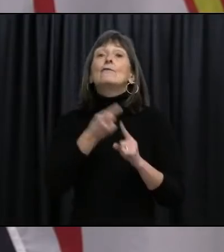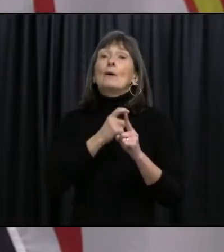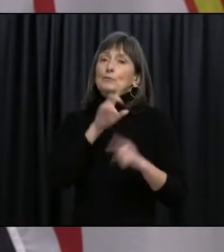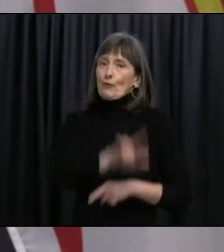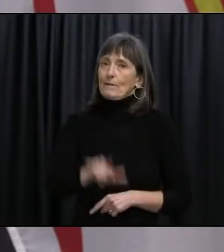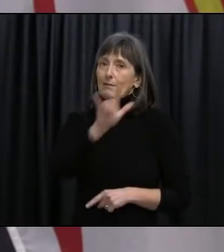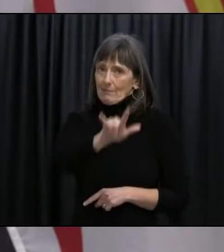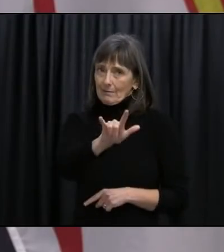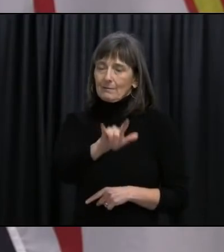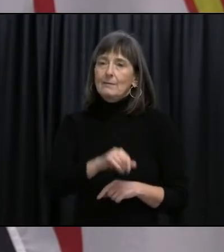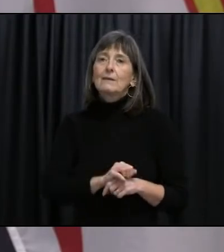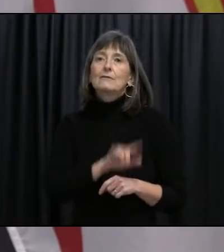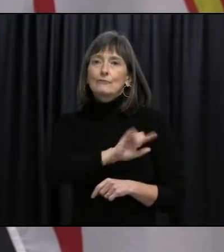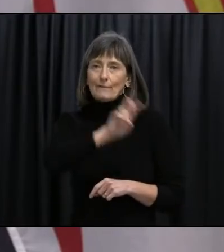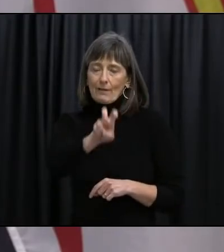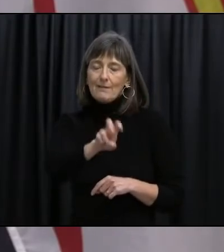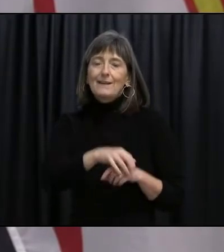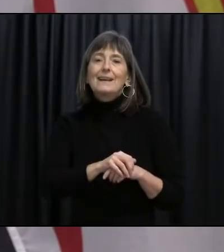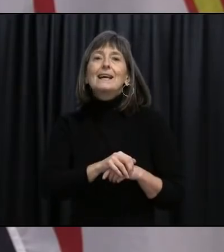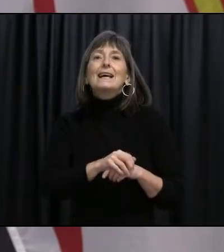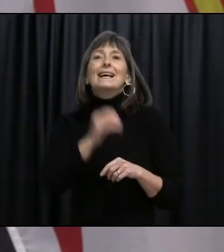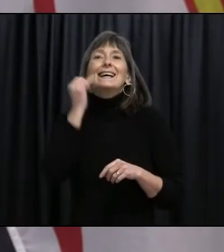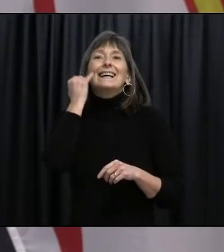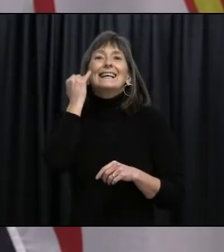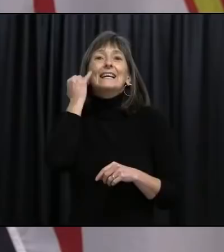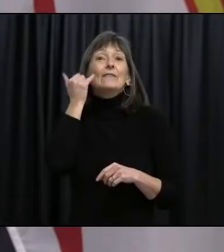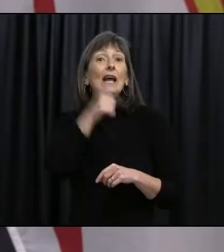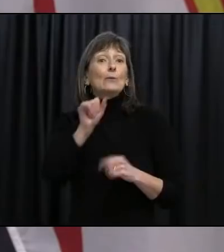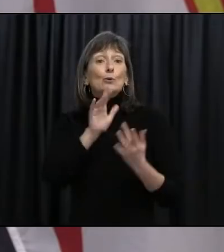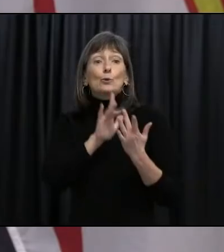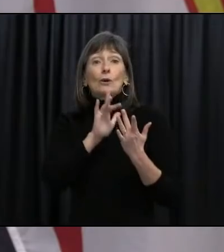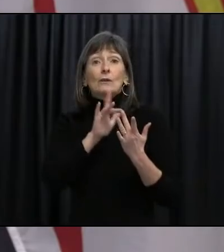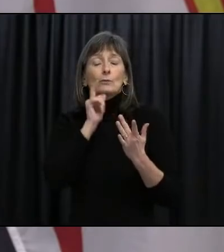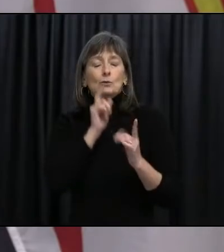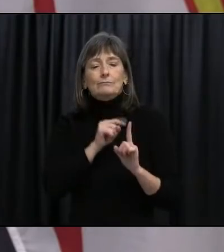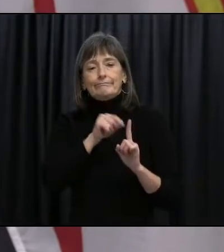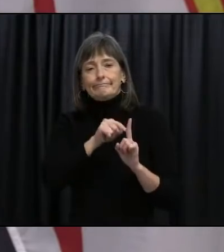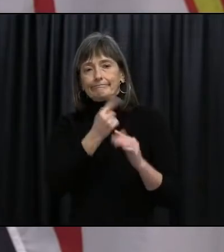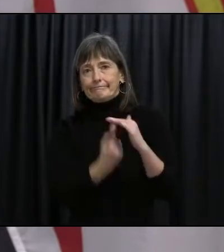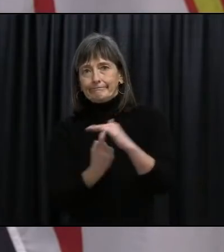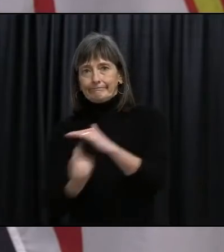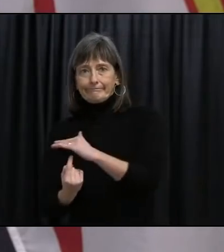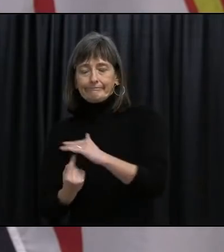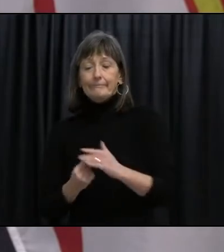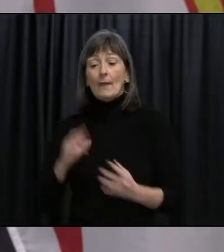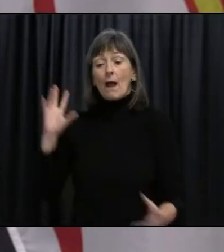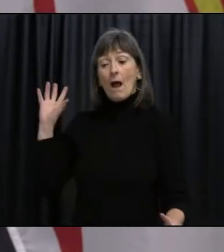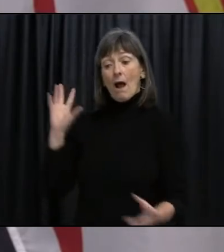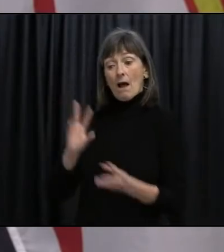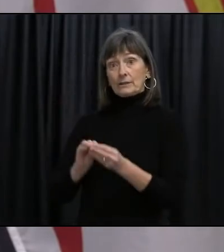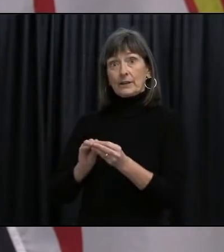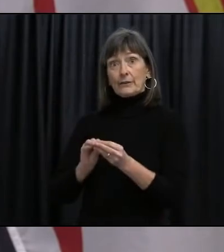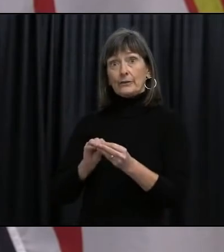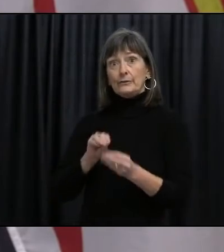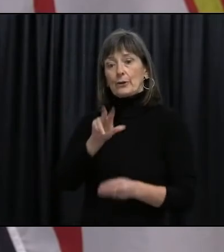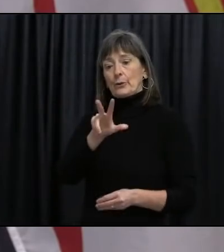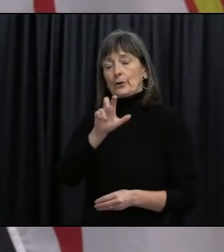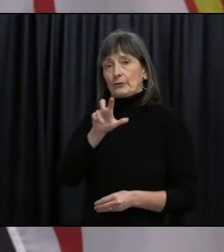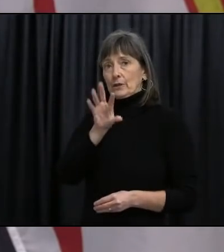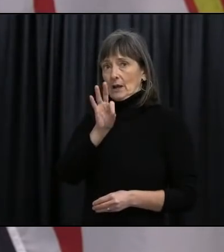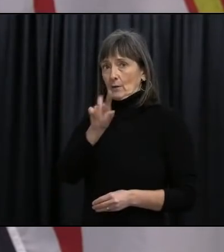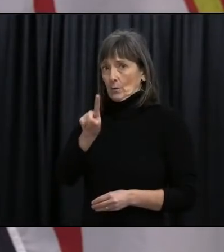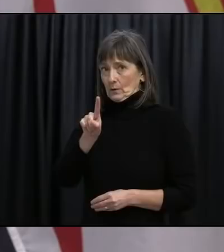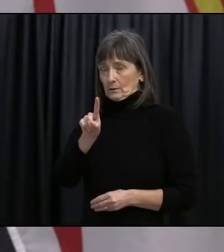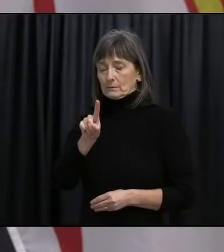Contact tracing is underway, and anyone who is a close contact will be advised to quarantine. The total number of cases in our province is